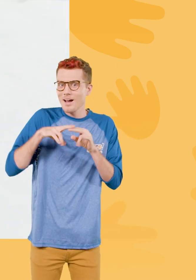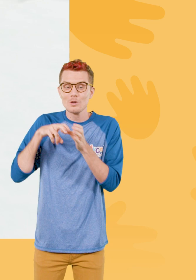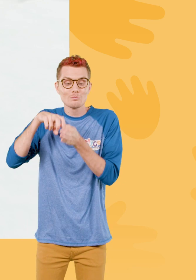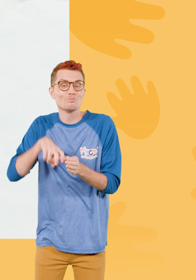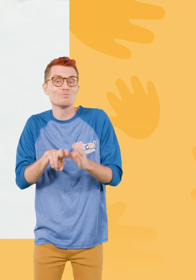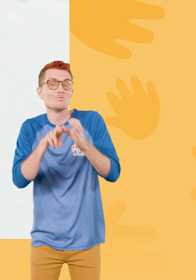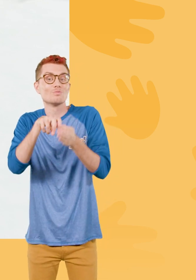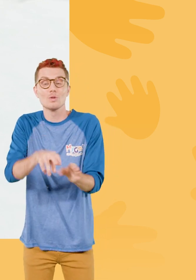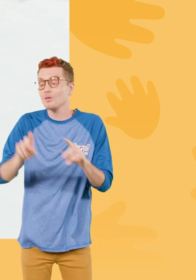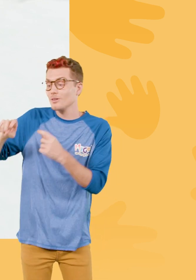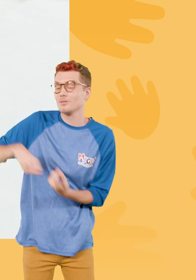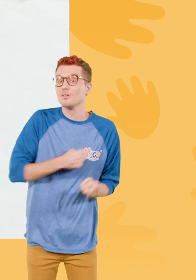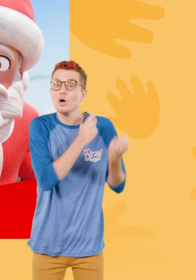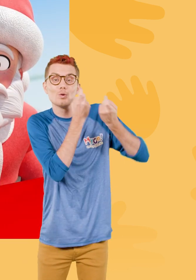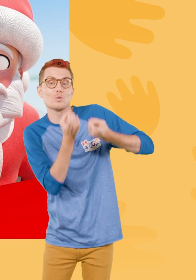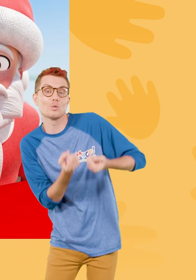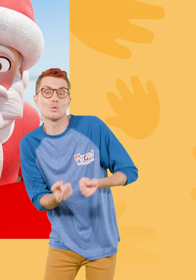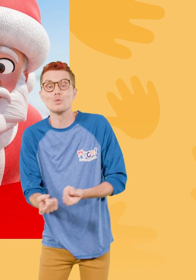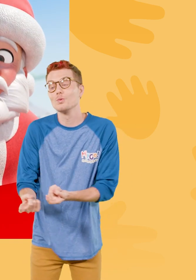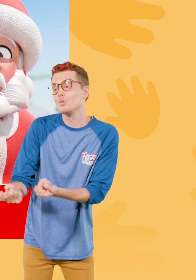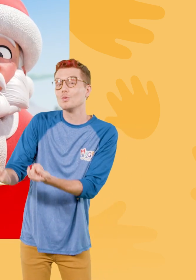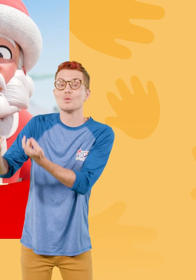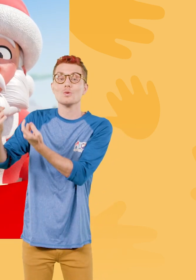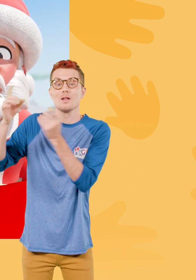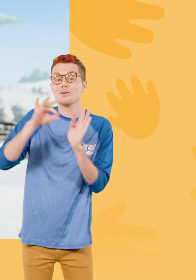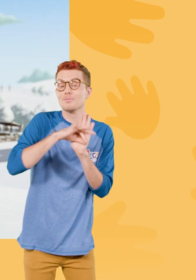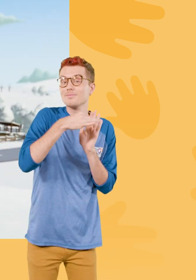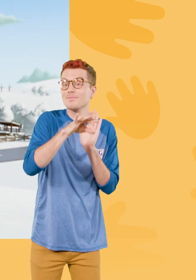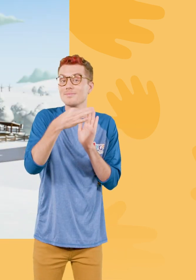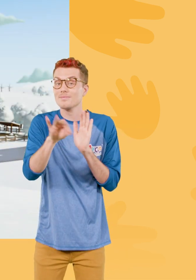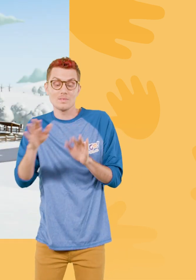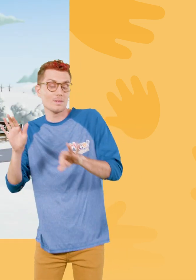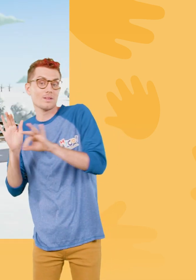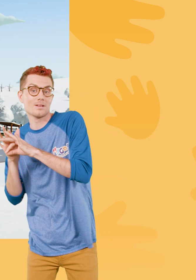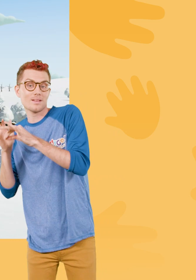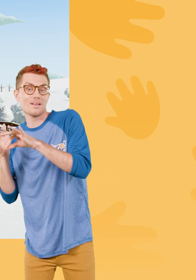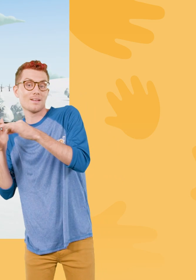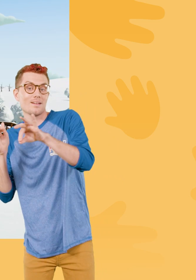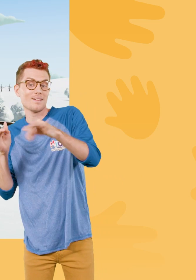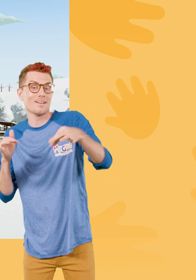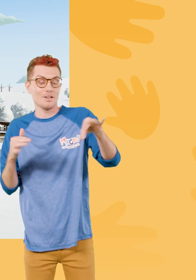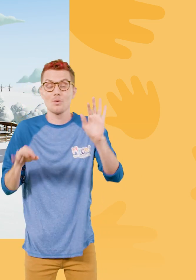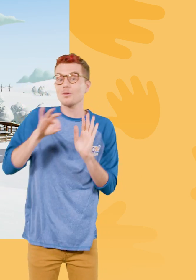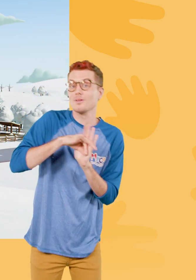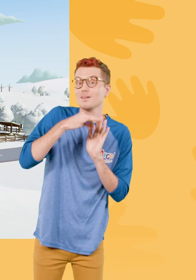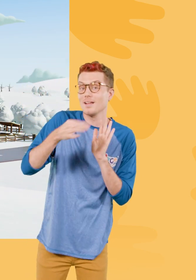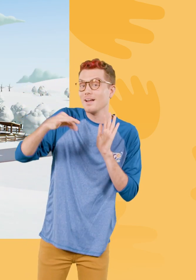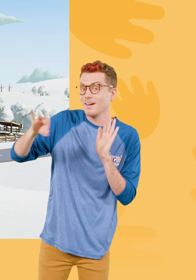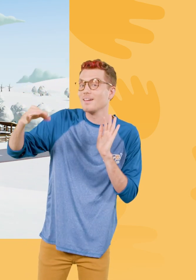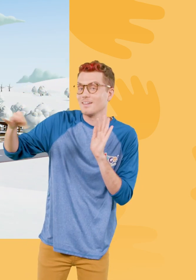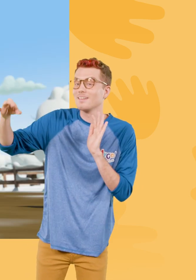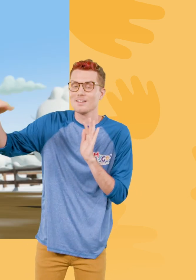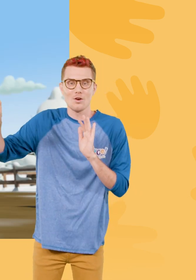what fun it is to ride in a one-horse open sleigh. Jingle bells, jingle